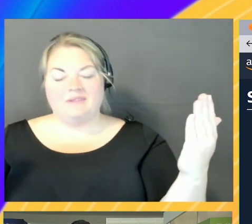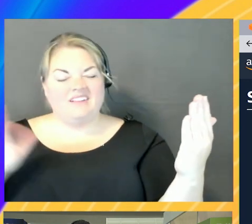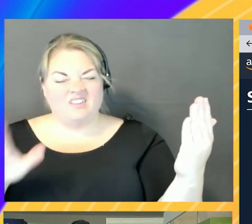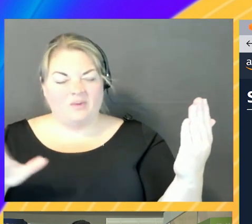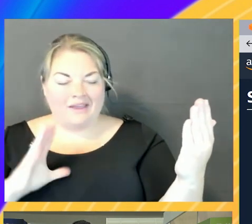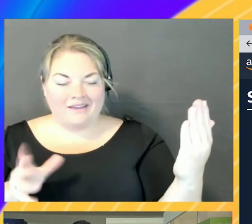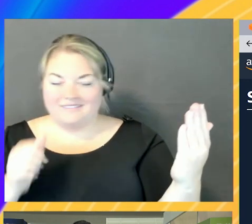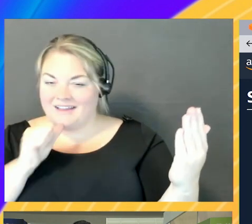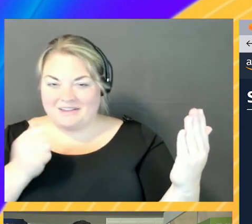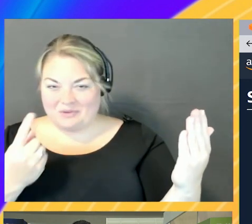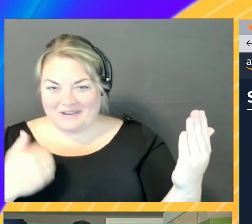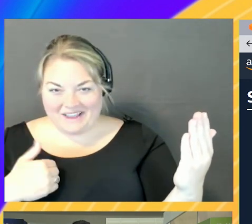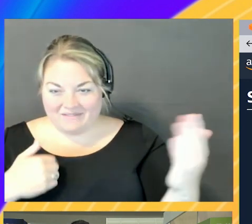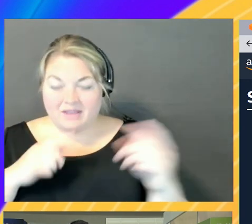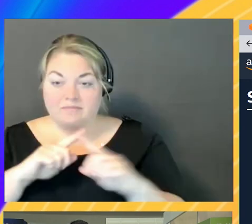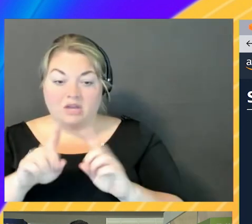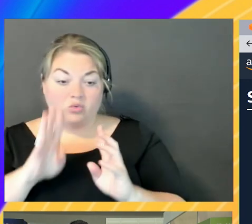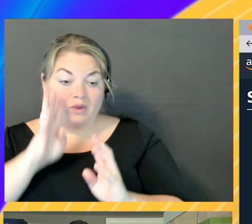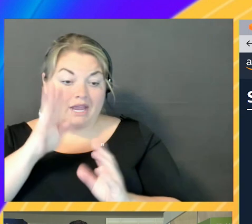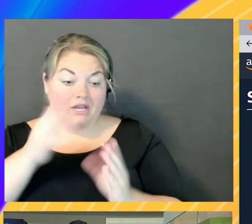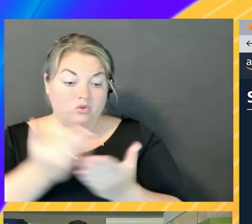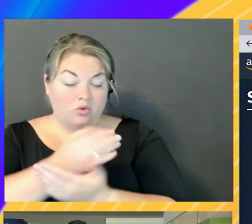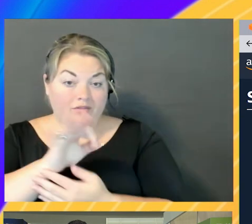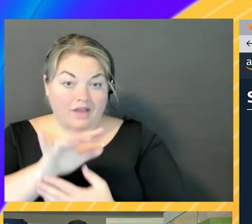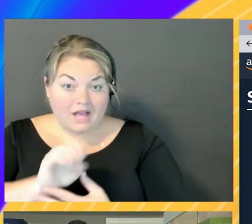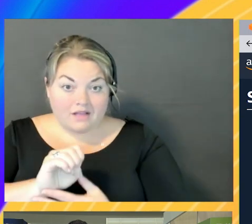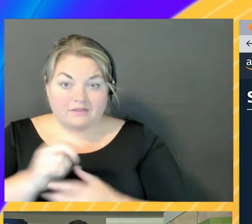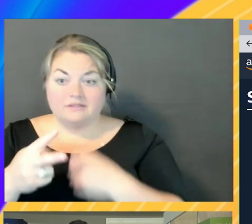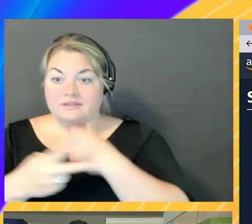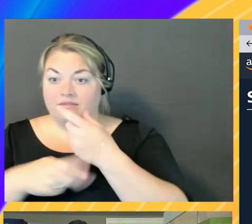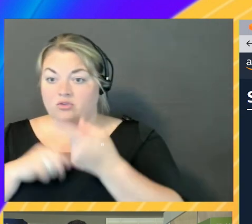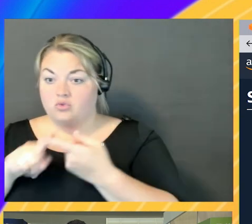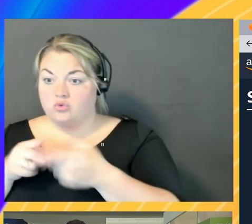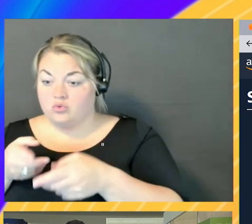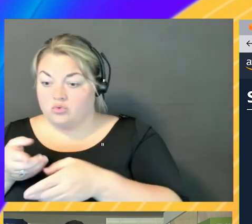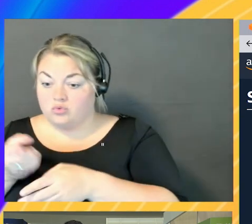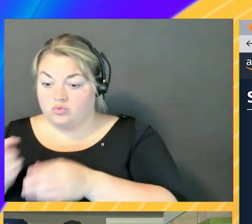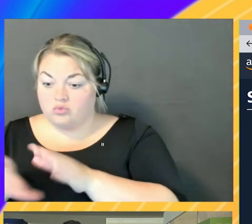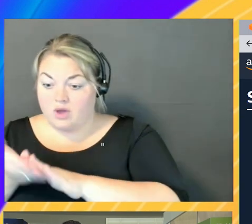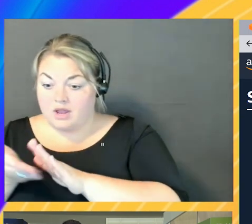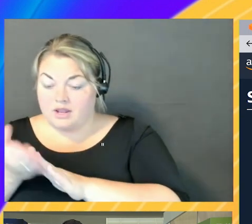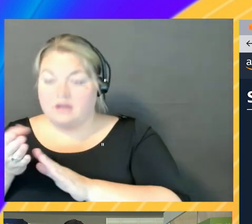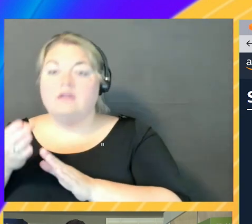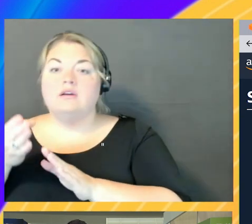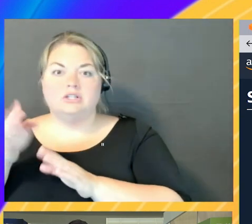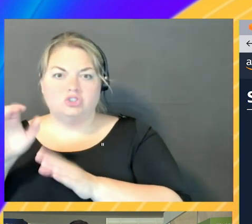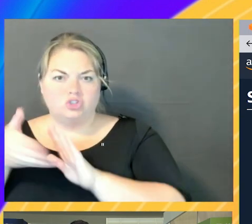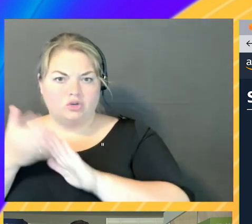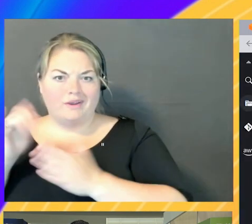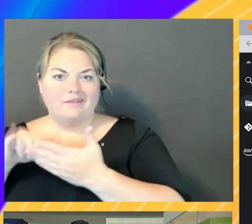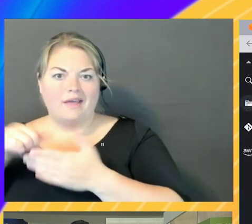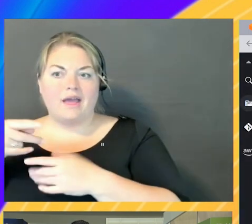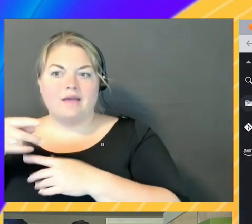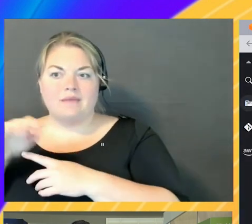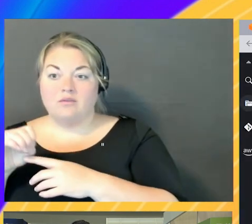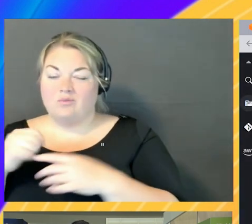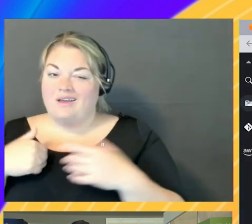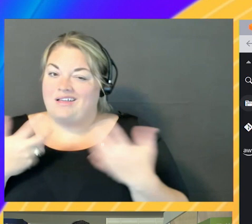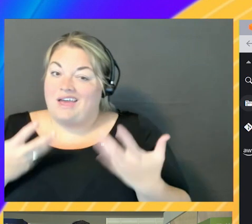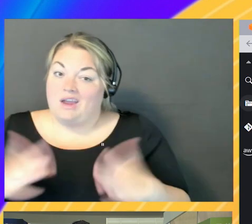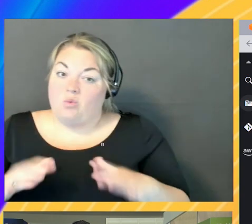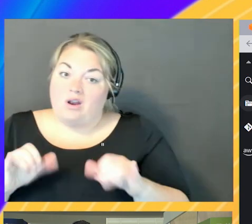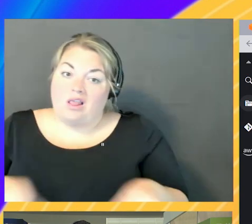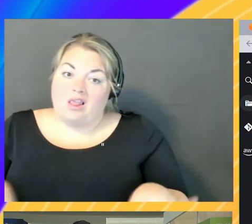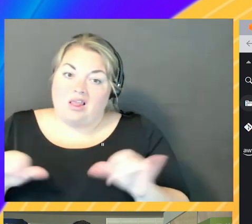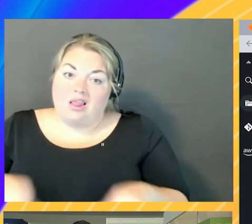it to write and run your script from, for example, bucketgenerator.py. Well, I don't like to reinvent the wheel, so let's go ahead and just copy